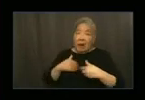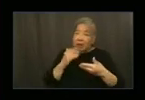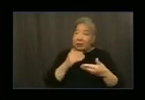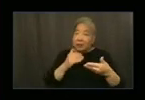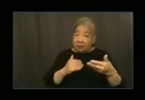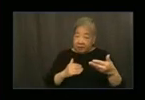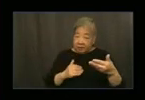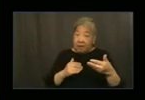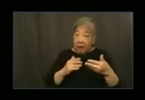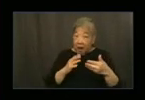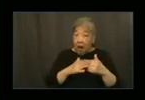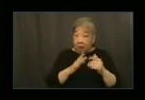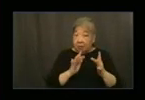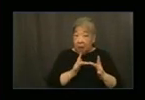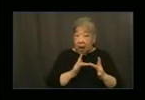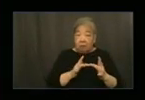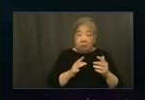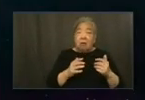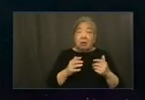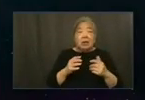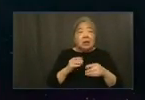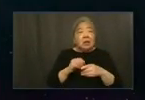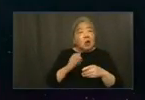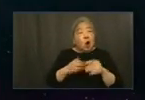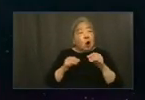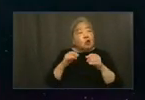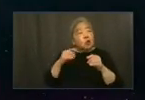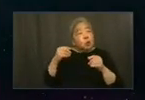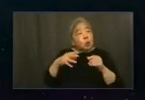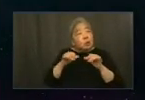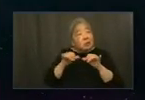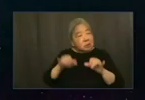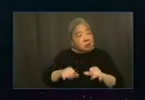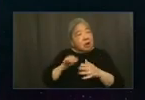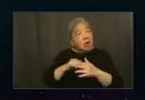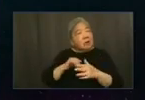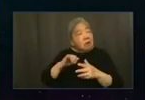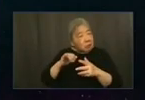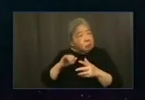objects within our solar system that JWST is planning to study during that first year.